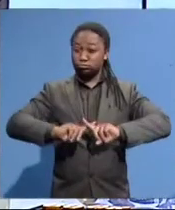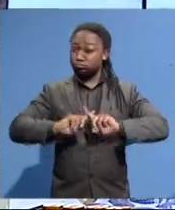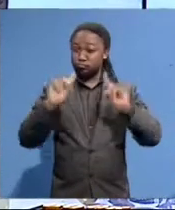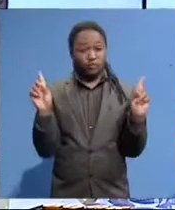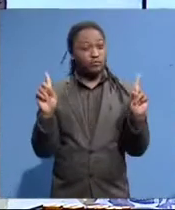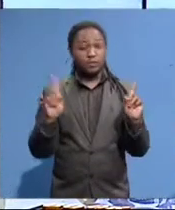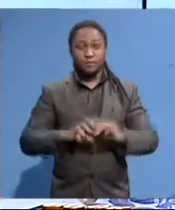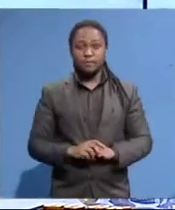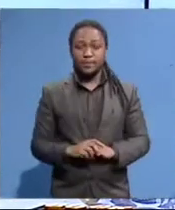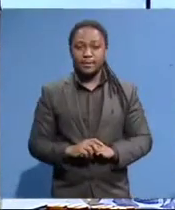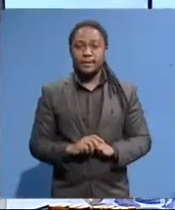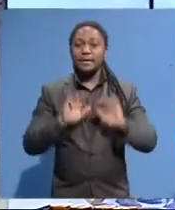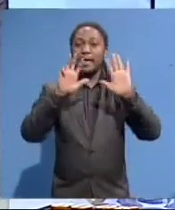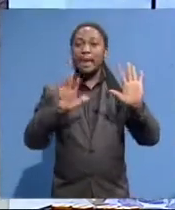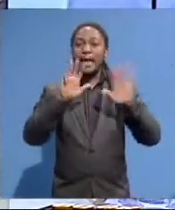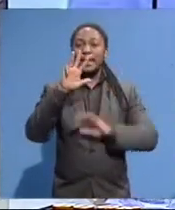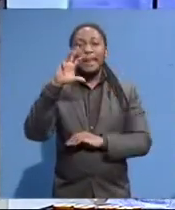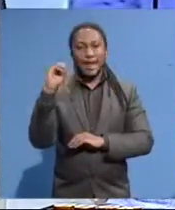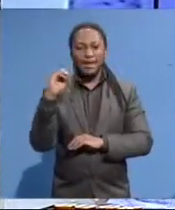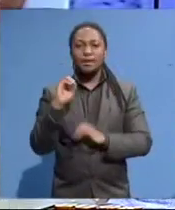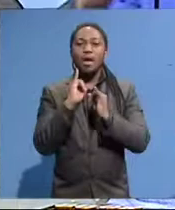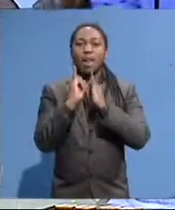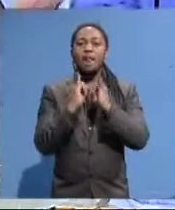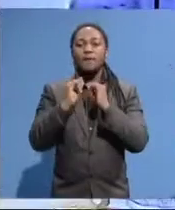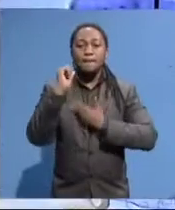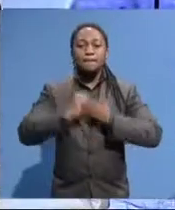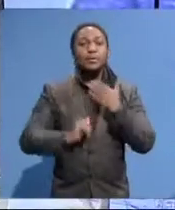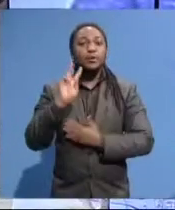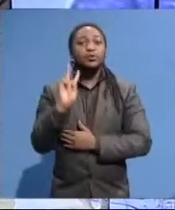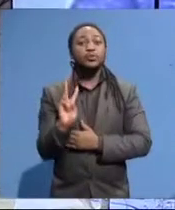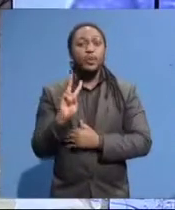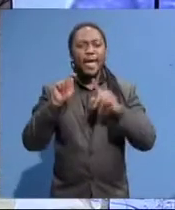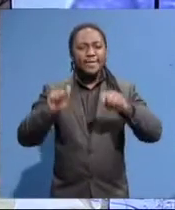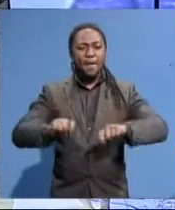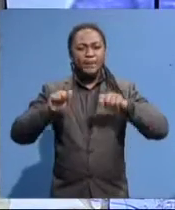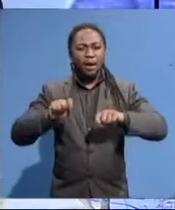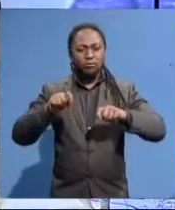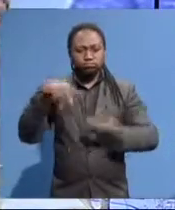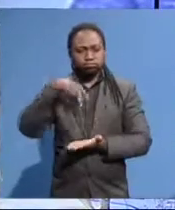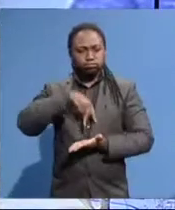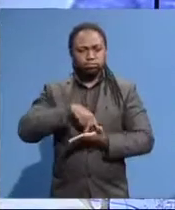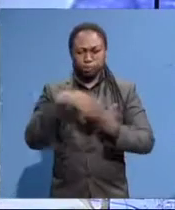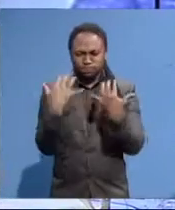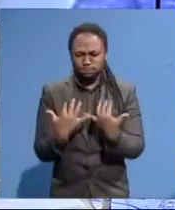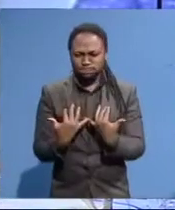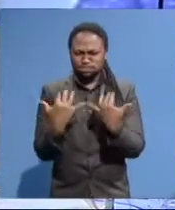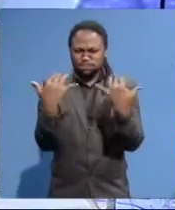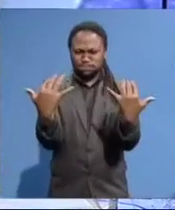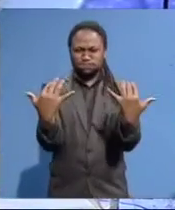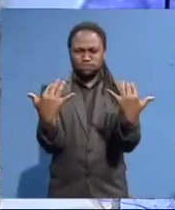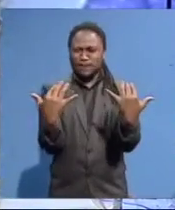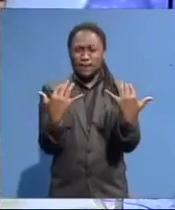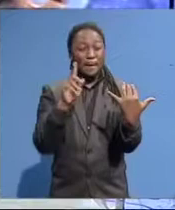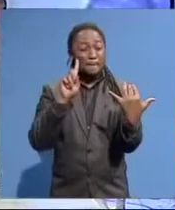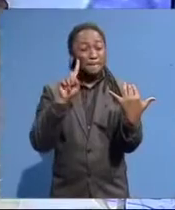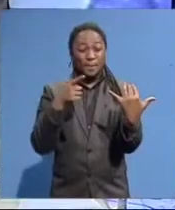communicator. And then in 1990, on the 11th of February, standing in the Grand Parade, when the 40, 50 million South Africans